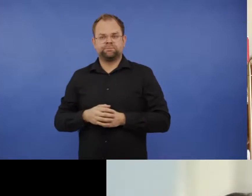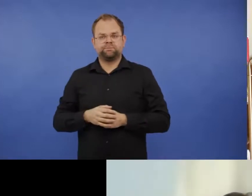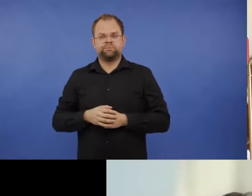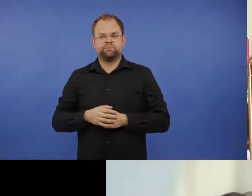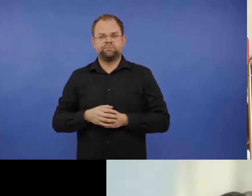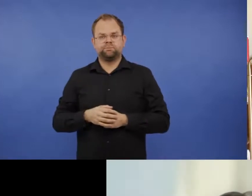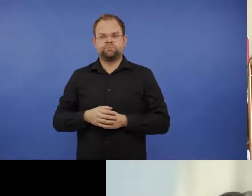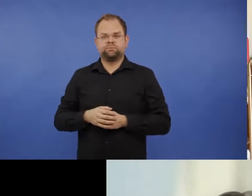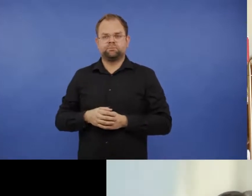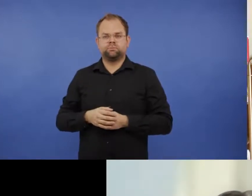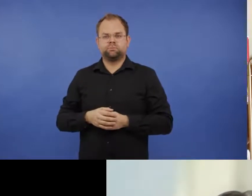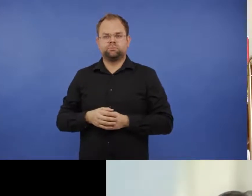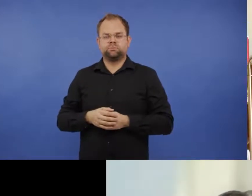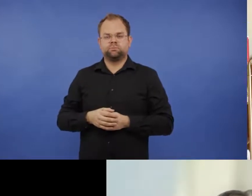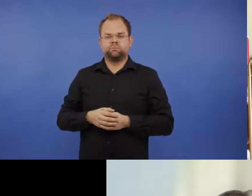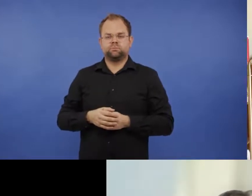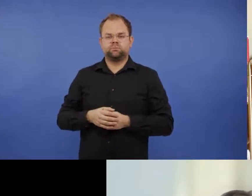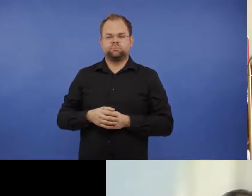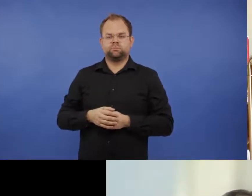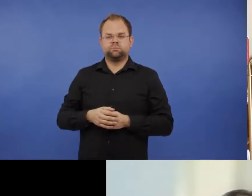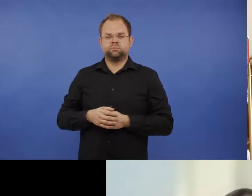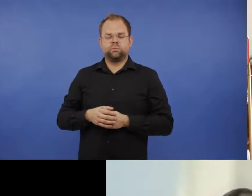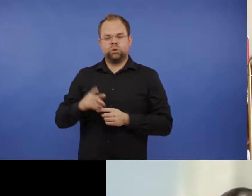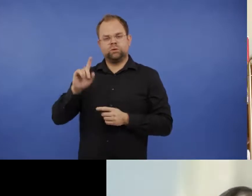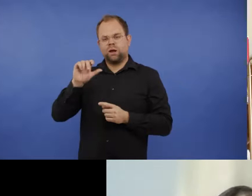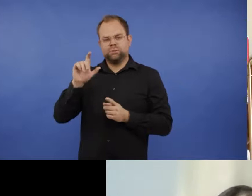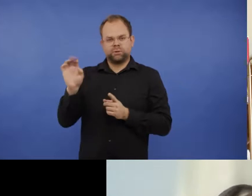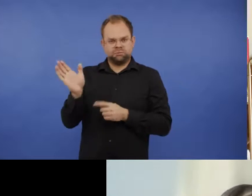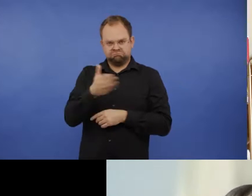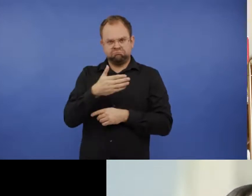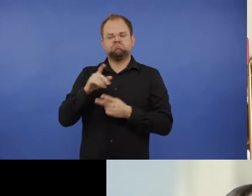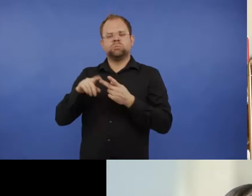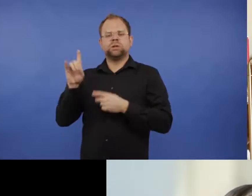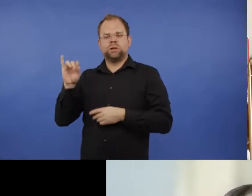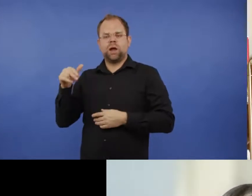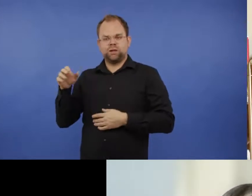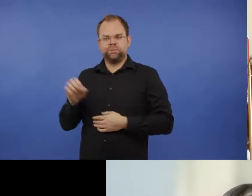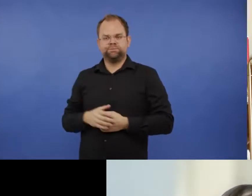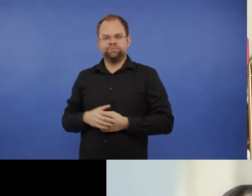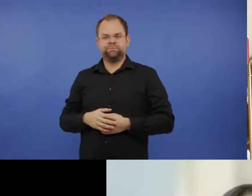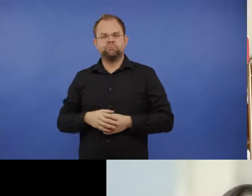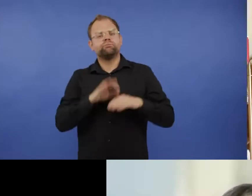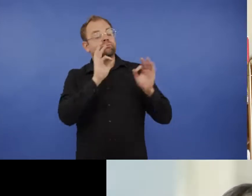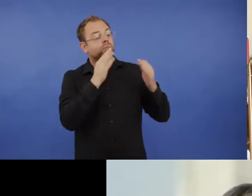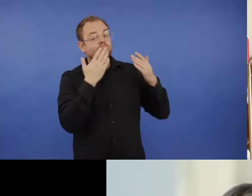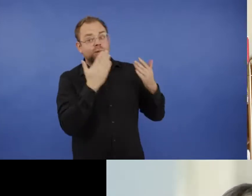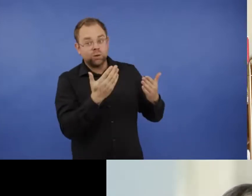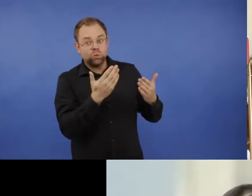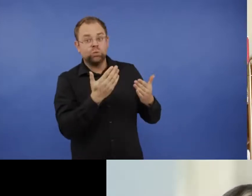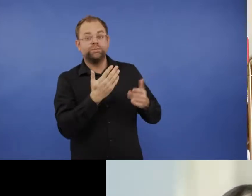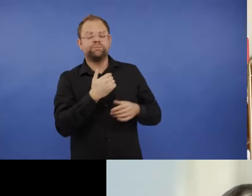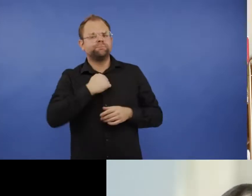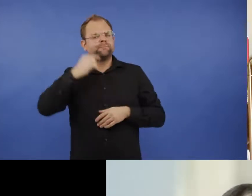question of representation. And I think all too often an individual who has a disability